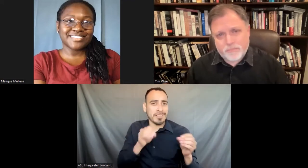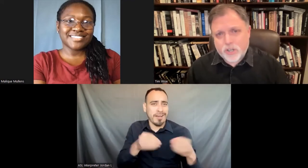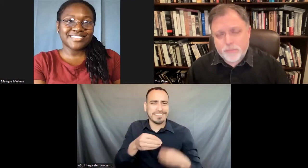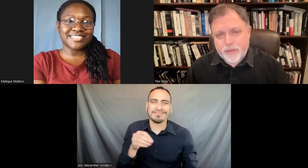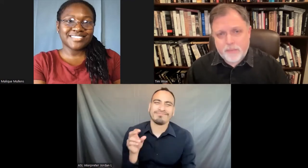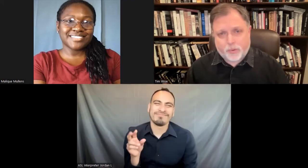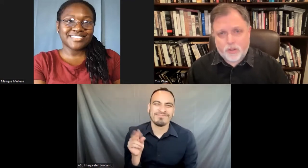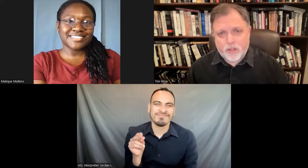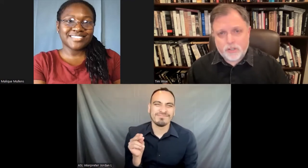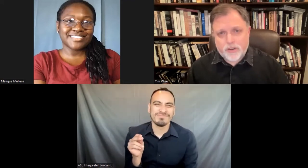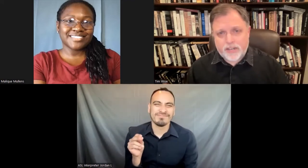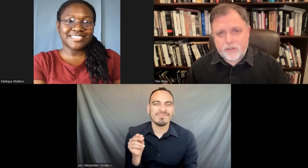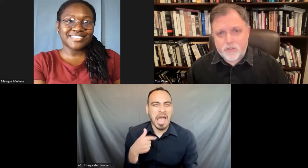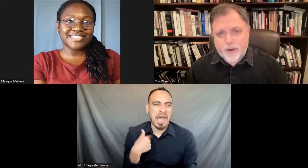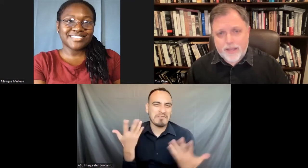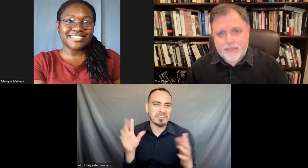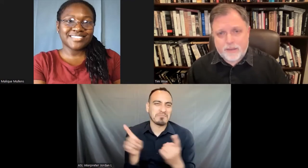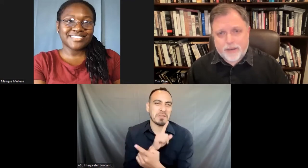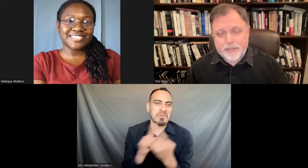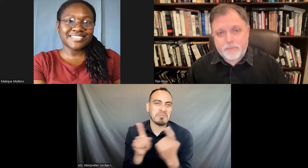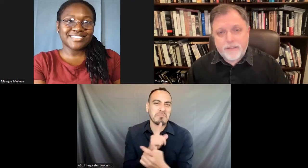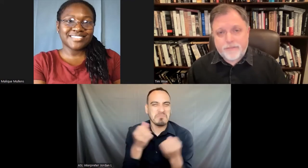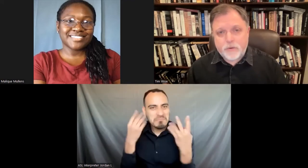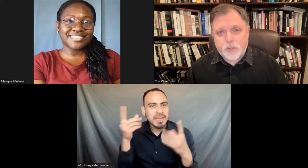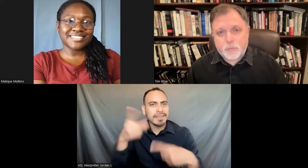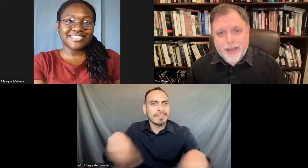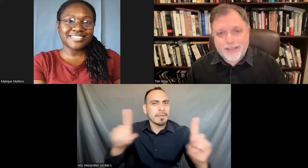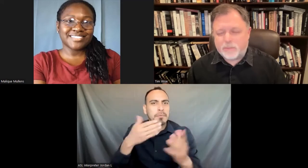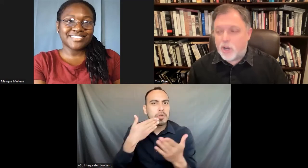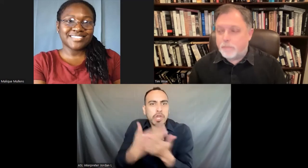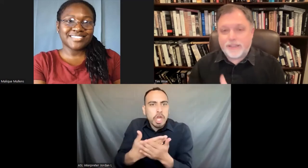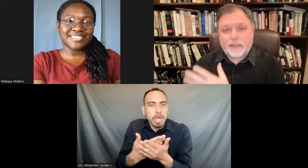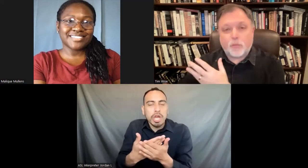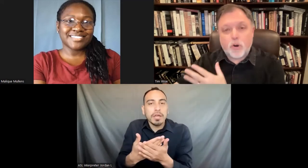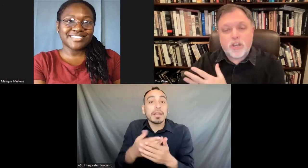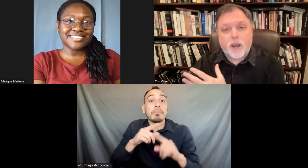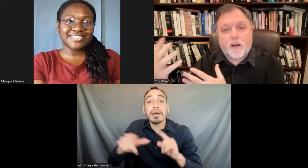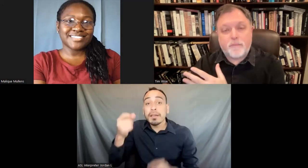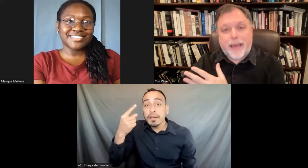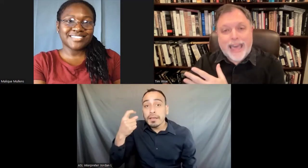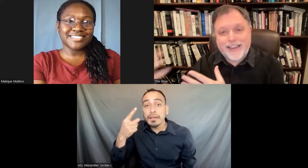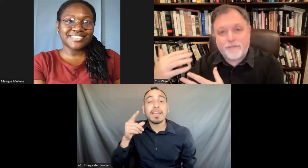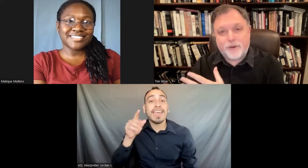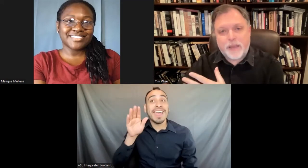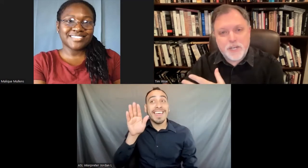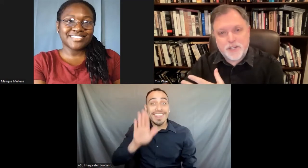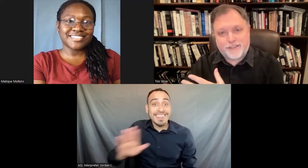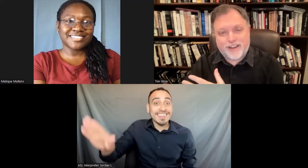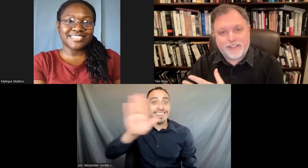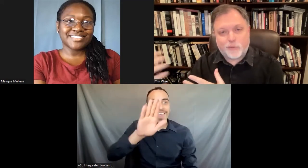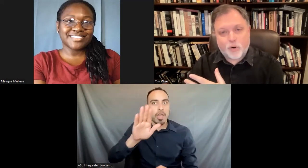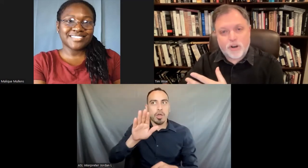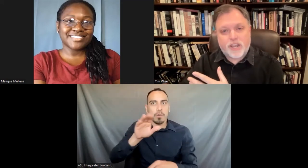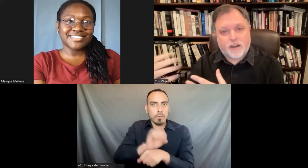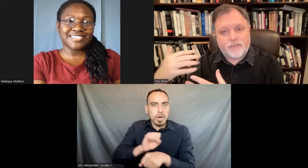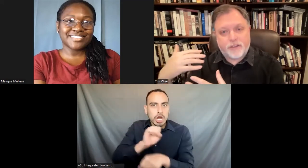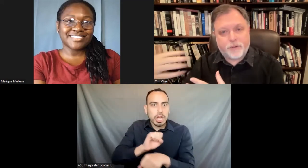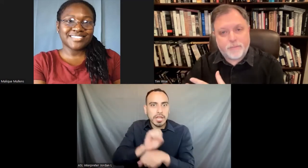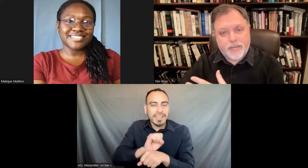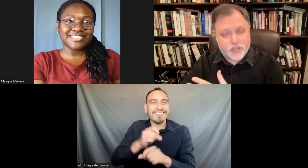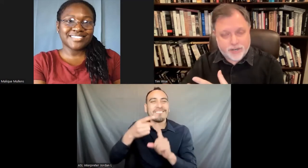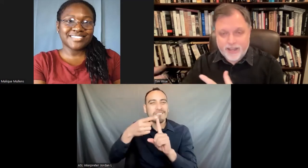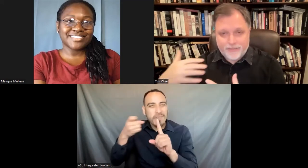Most of them are good people trying to do the right thing by as many folks as possible, but they're working off bad information, right? They're working